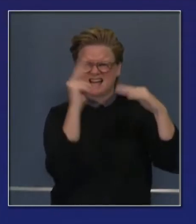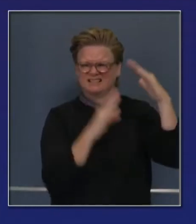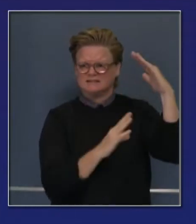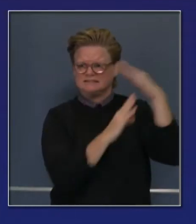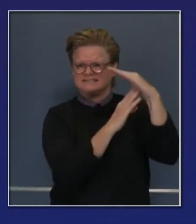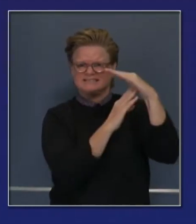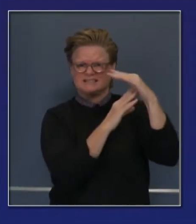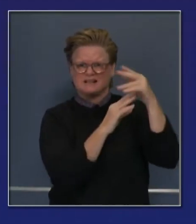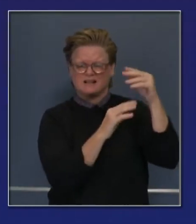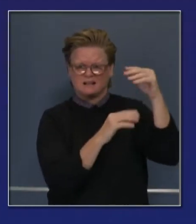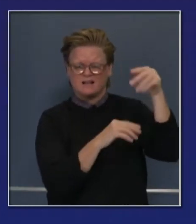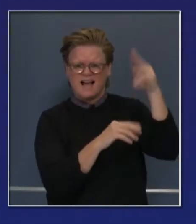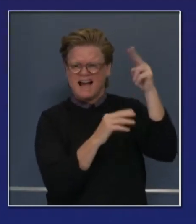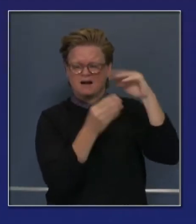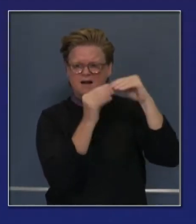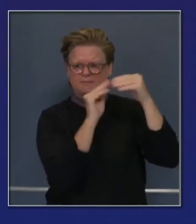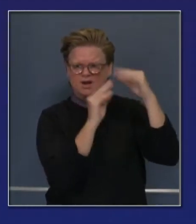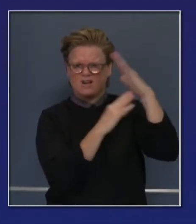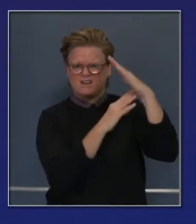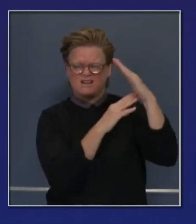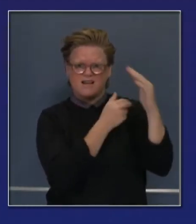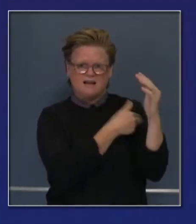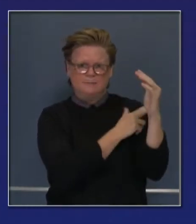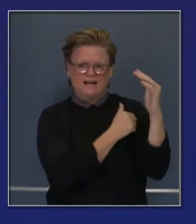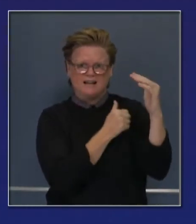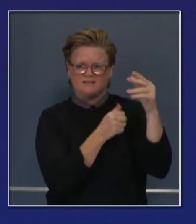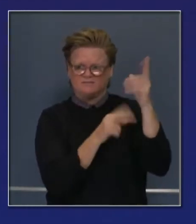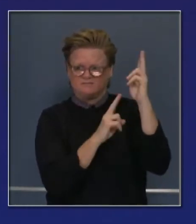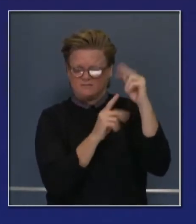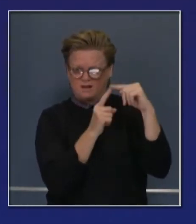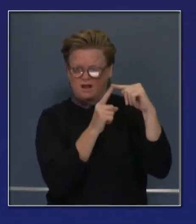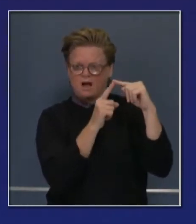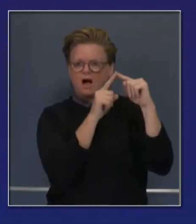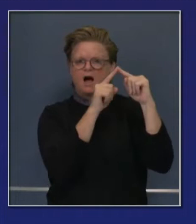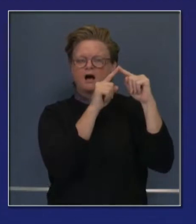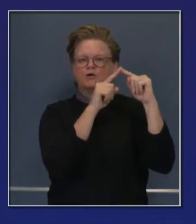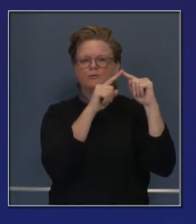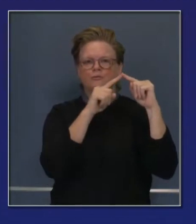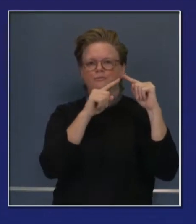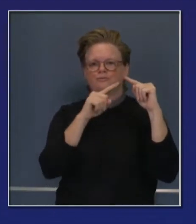come down nearly 40% or just over 40% to